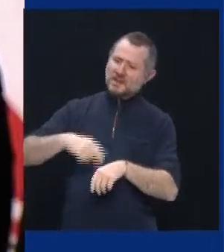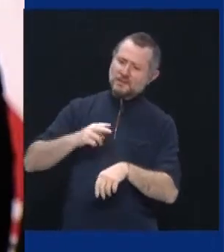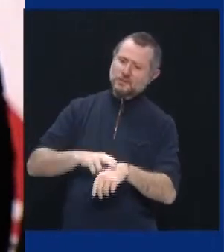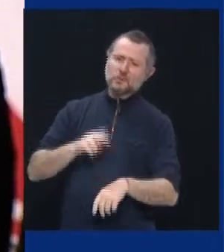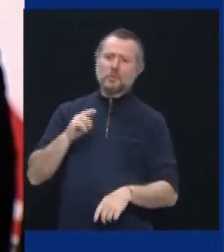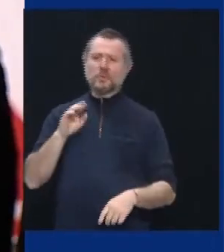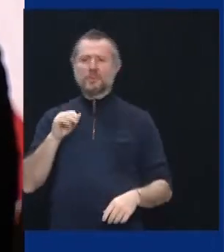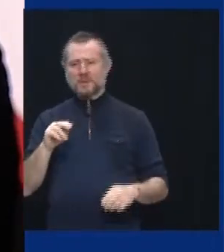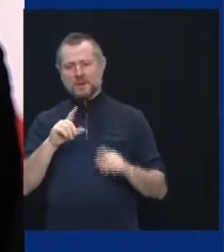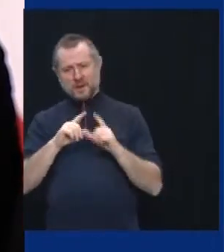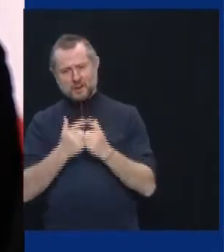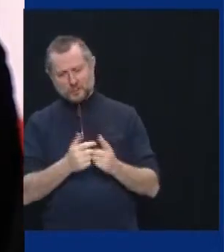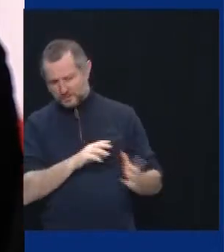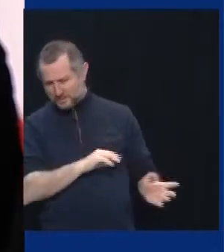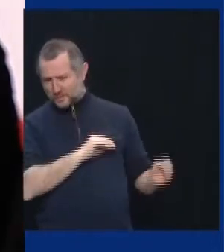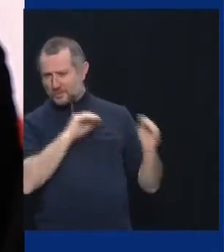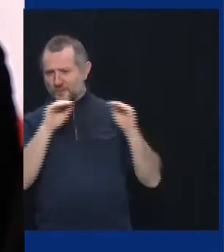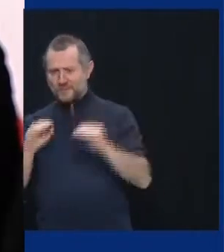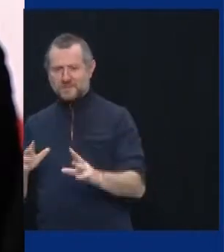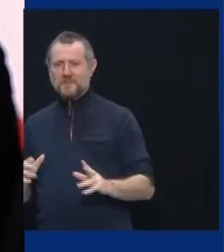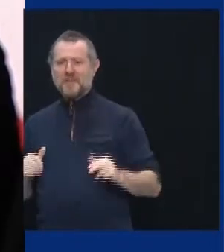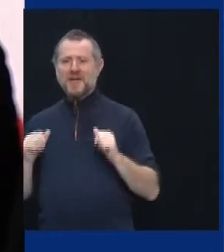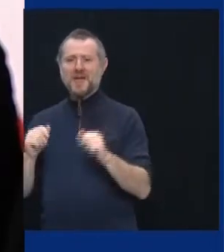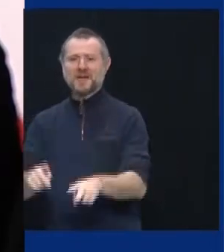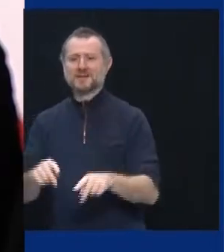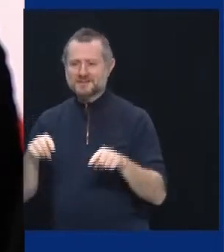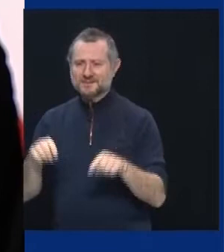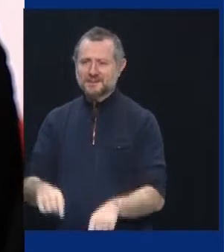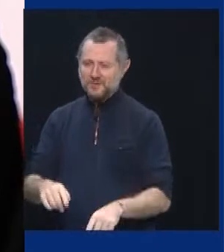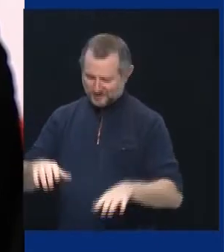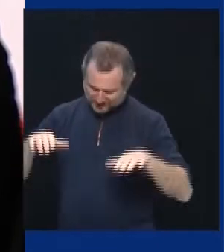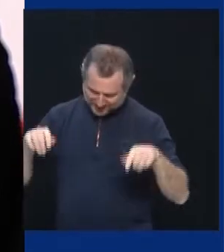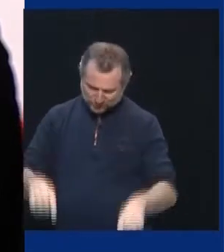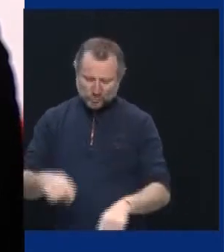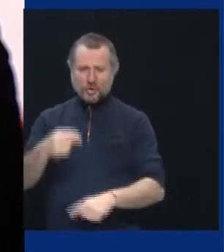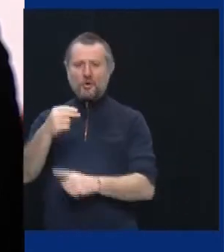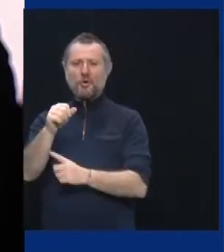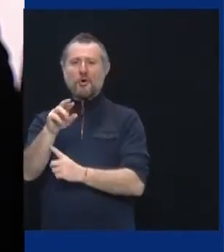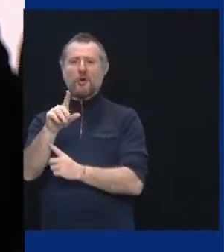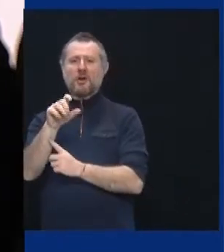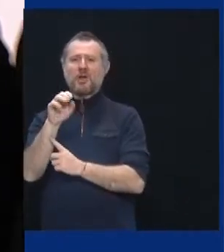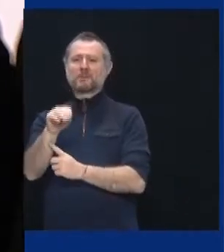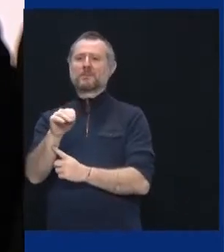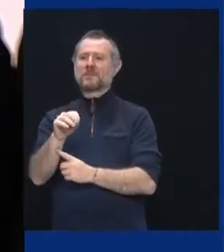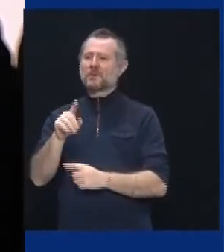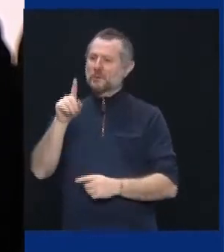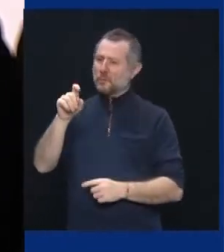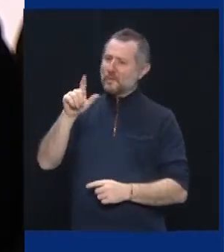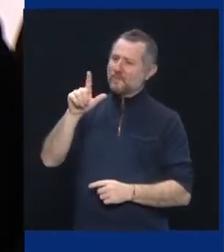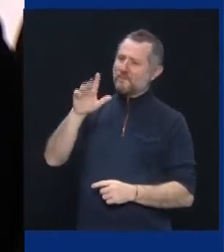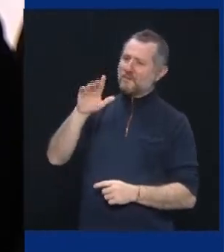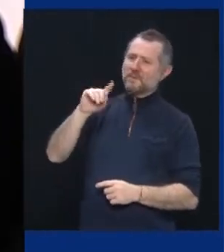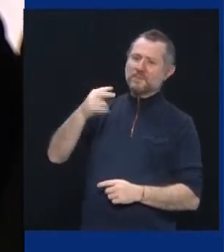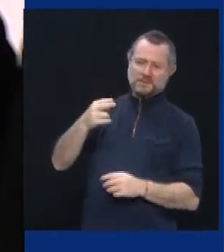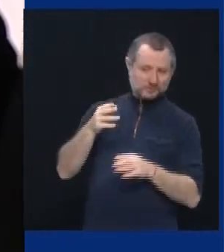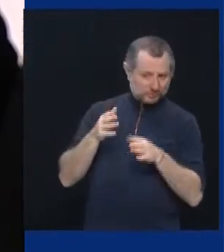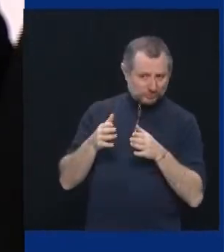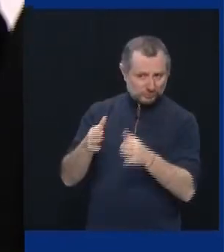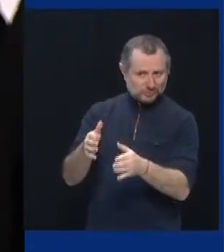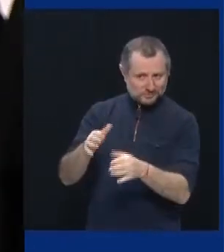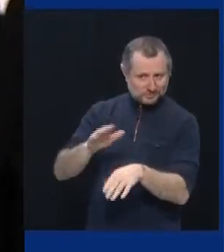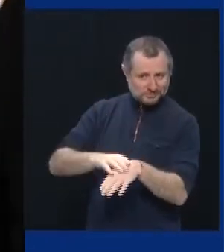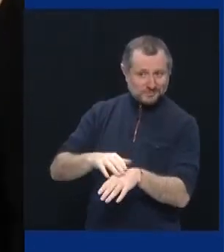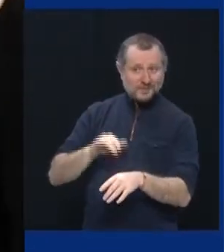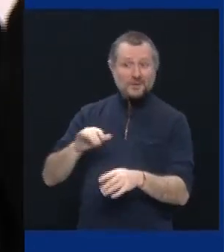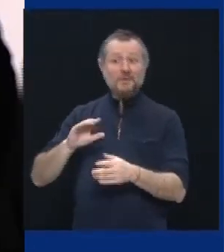Harlem on 125th Street. But here's the story. In